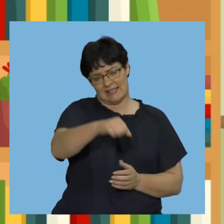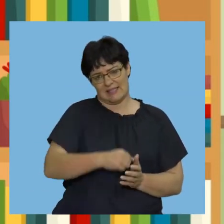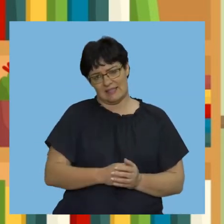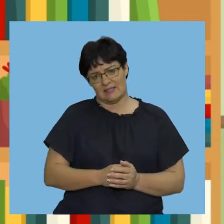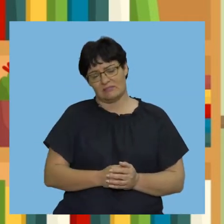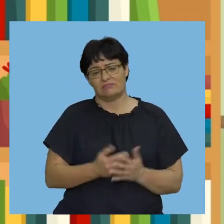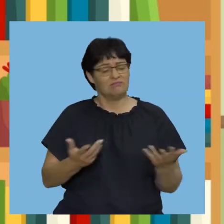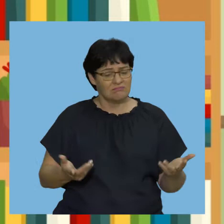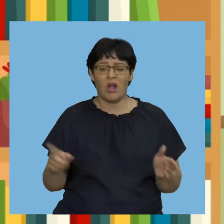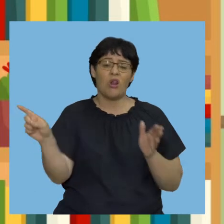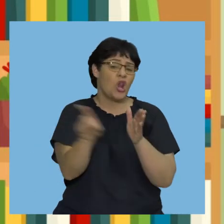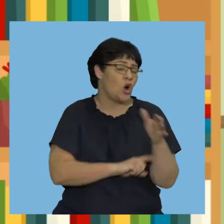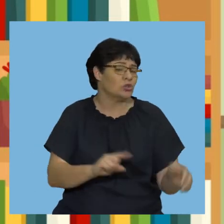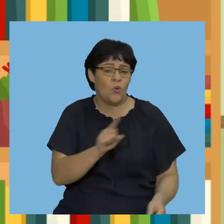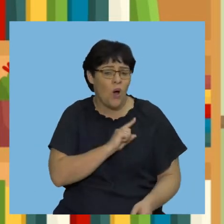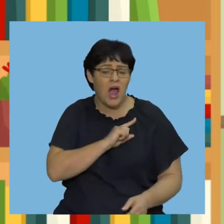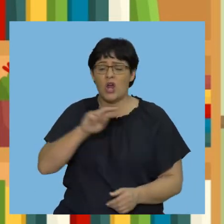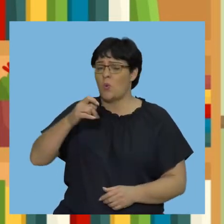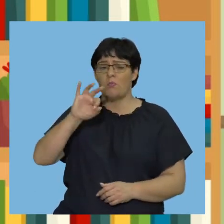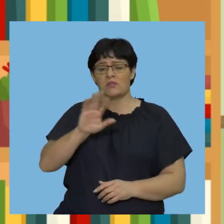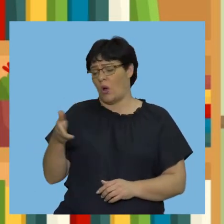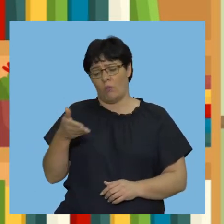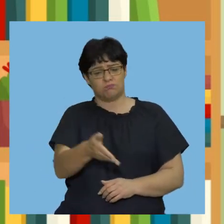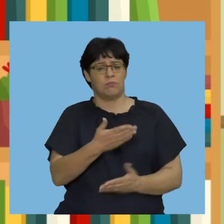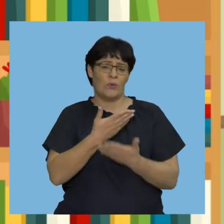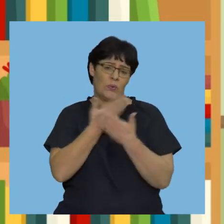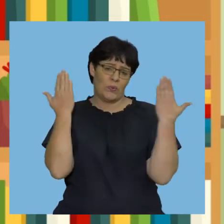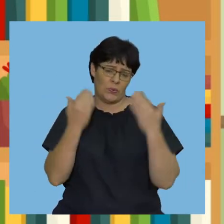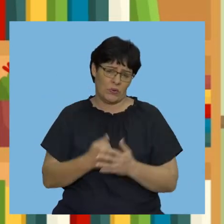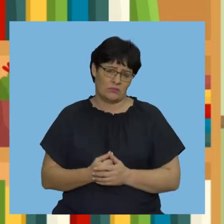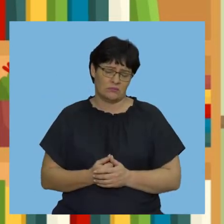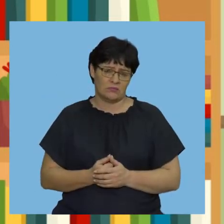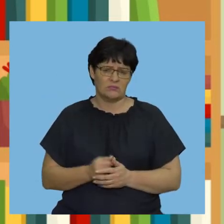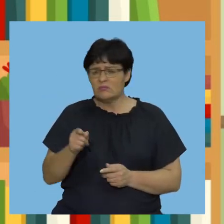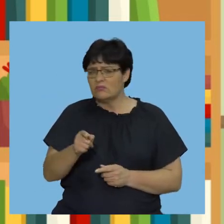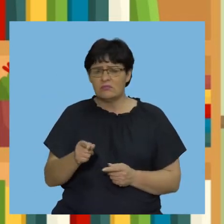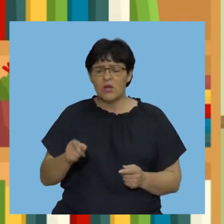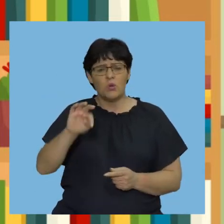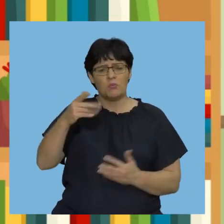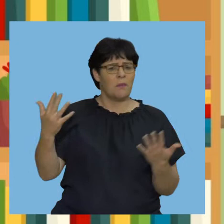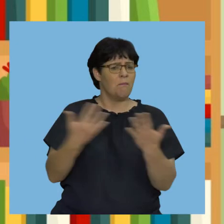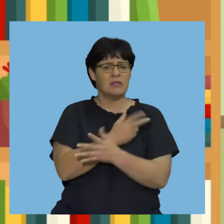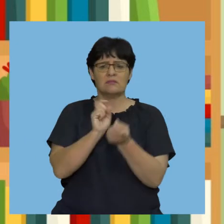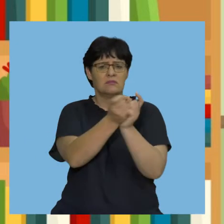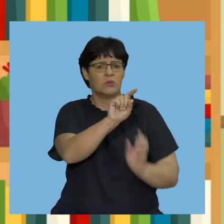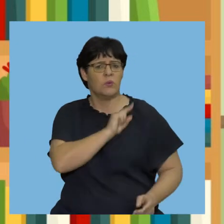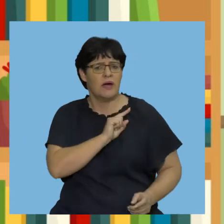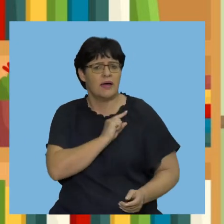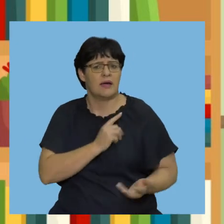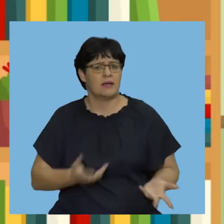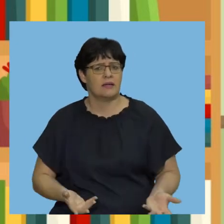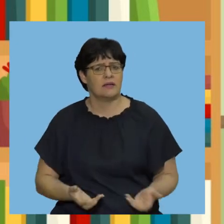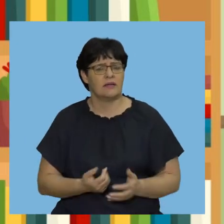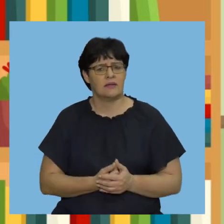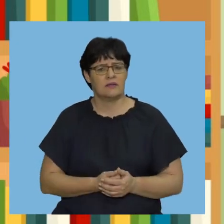Yes, they probably lost the match because Nomsa wasn't there. Why did Nomsa miss the match? She couldn't